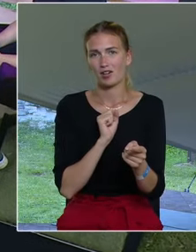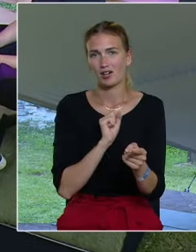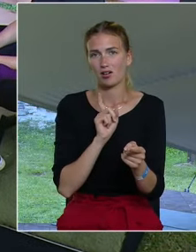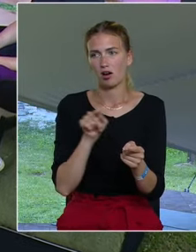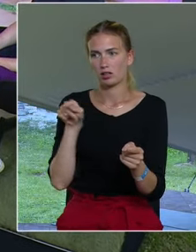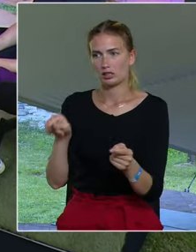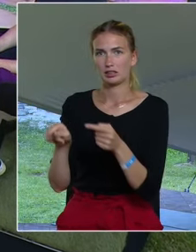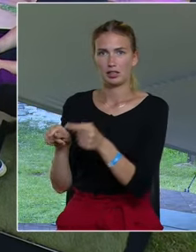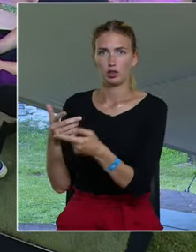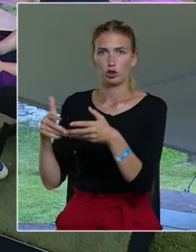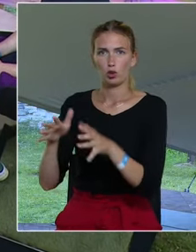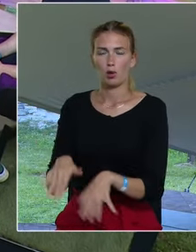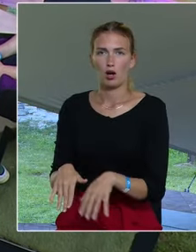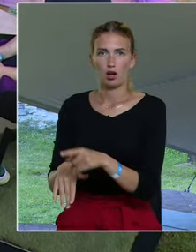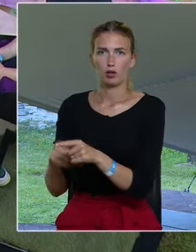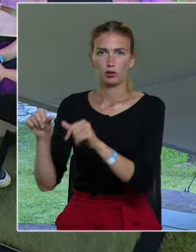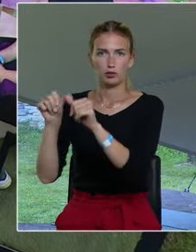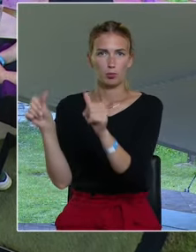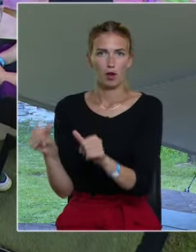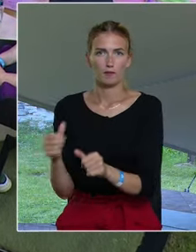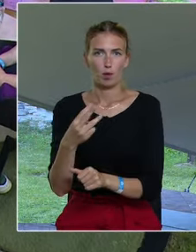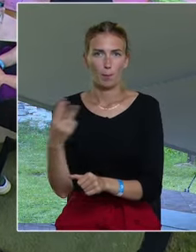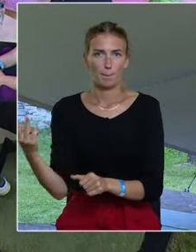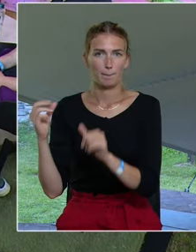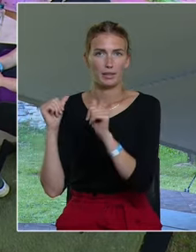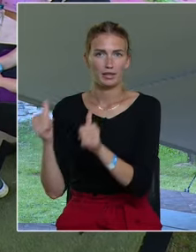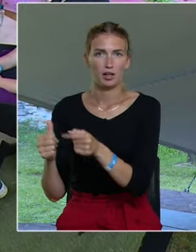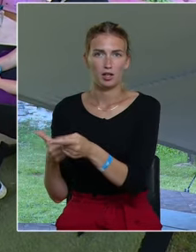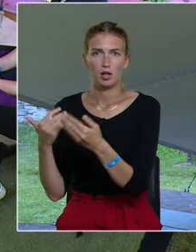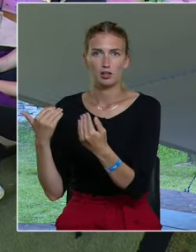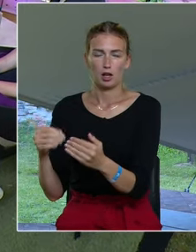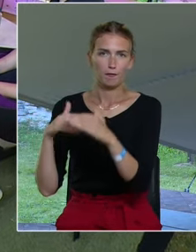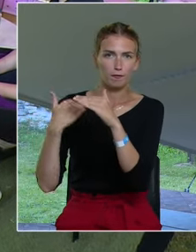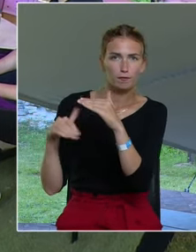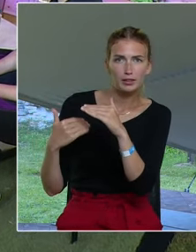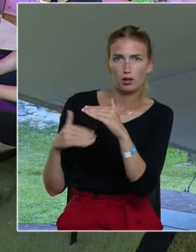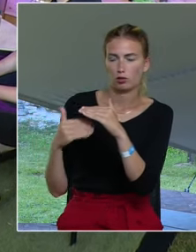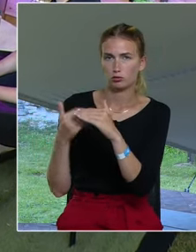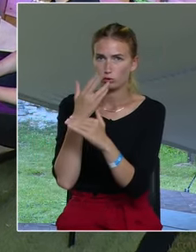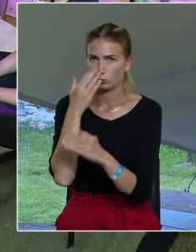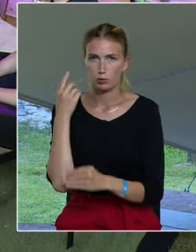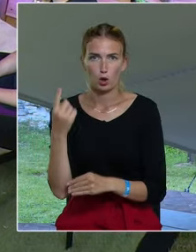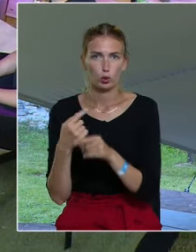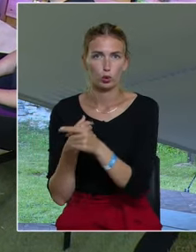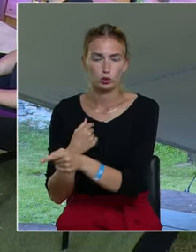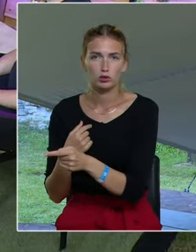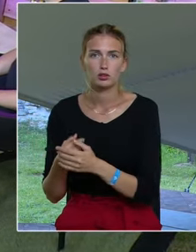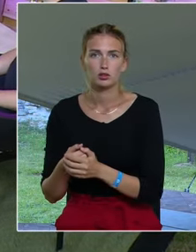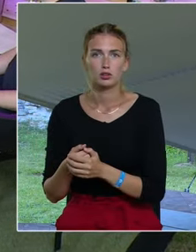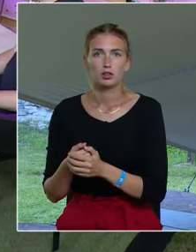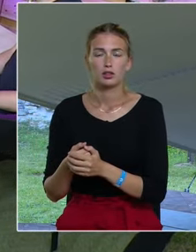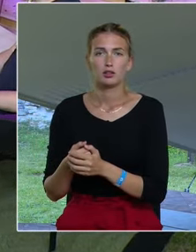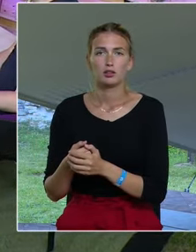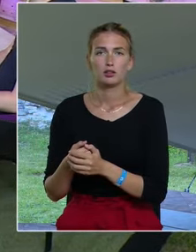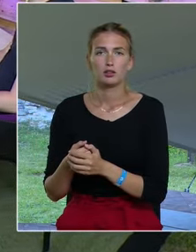main formats already. And we know from internet traffic is that moving images is number one. and making virtual production accessible,